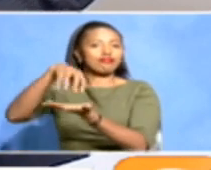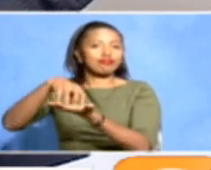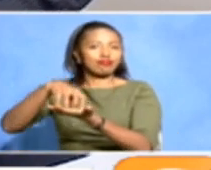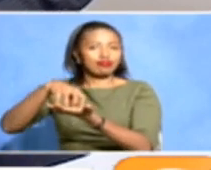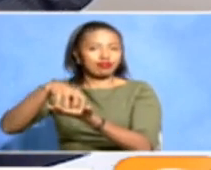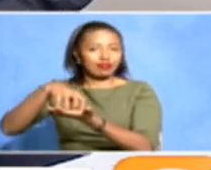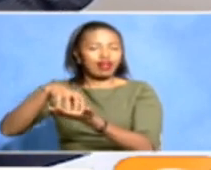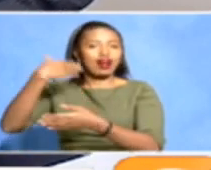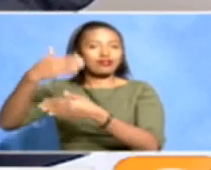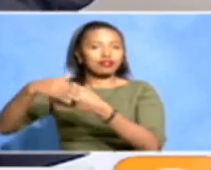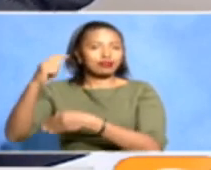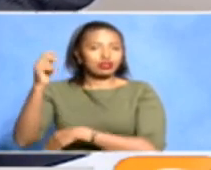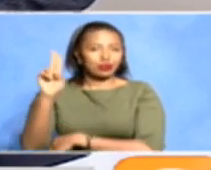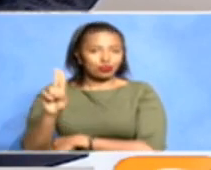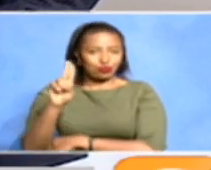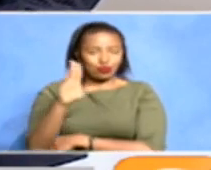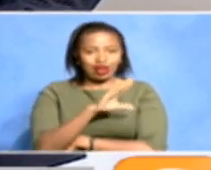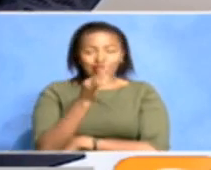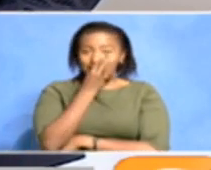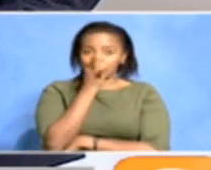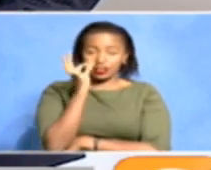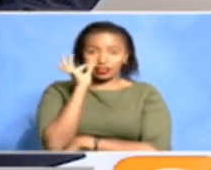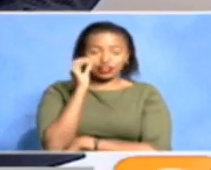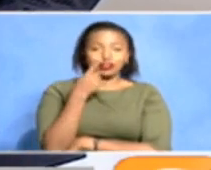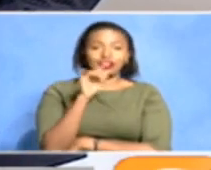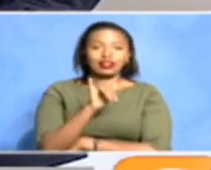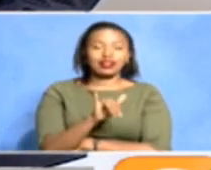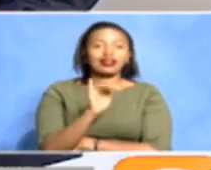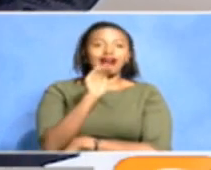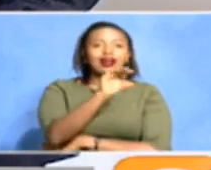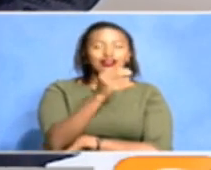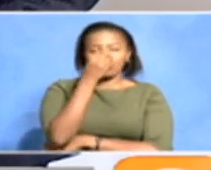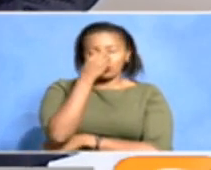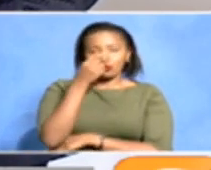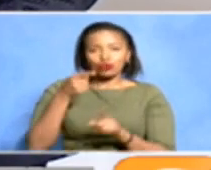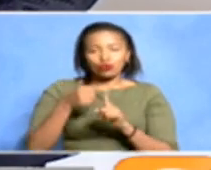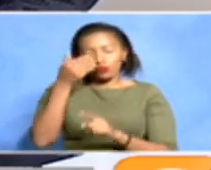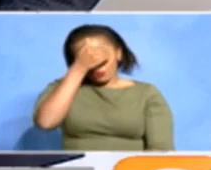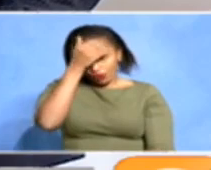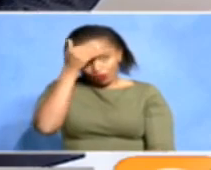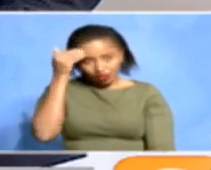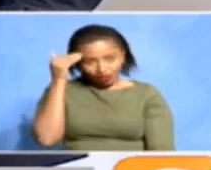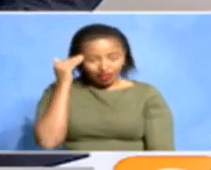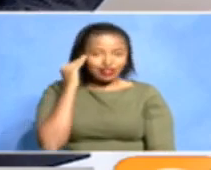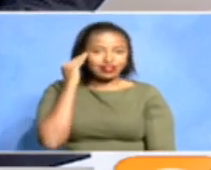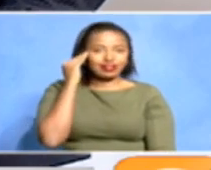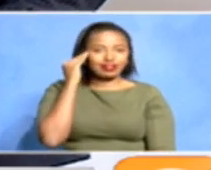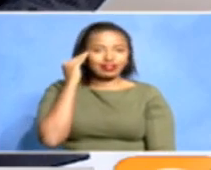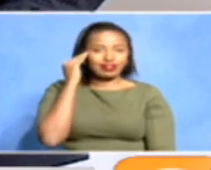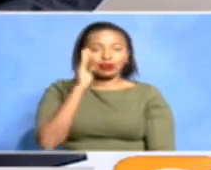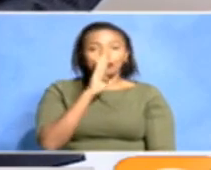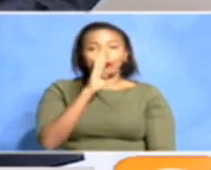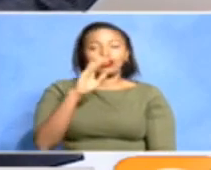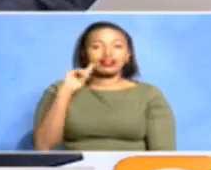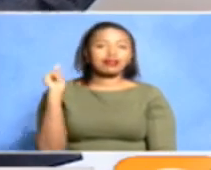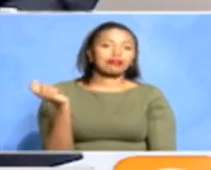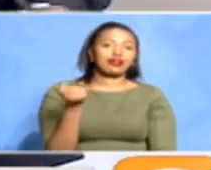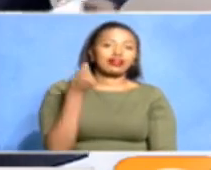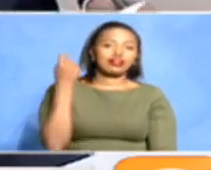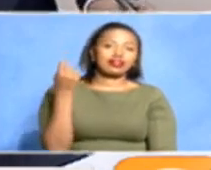the ODM counterparts asked Ruto to forget ascending to the presidency. Enoch Sikolia